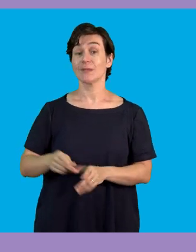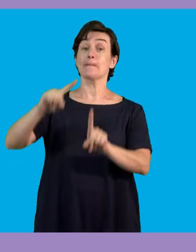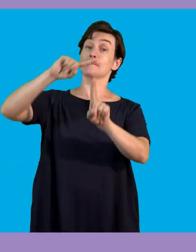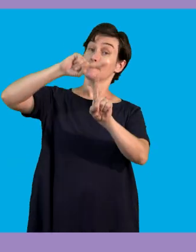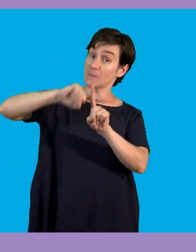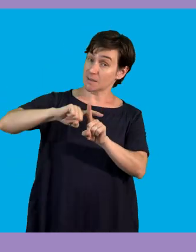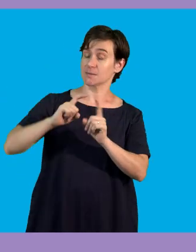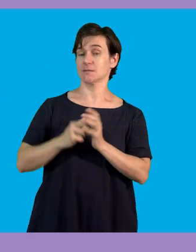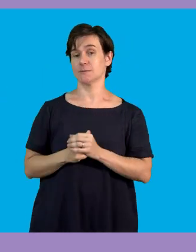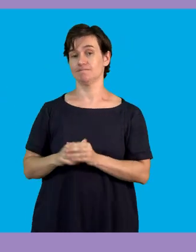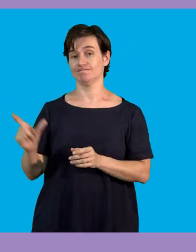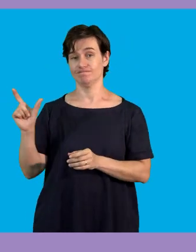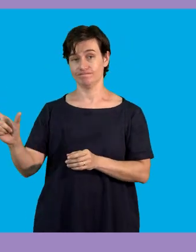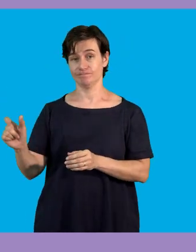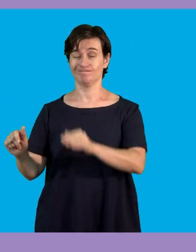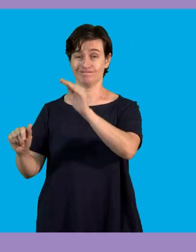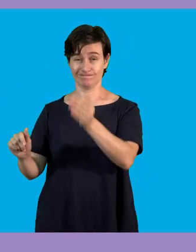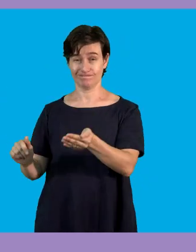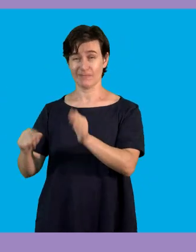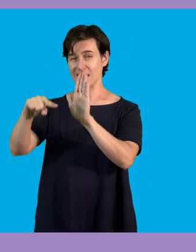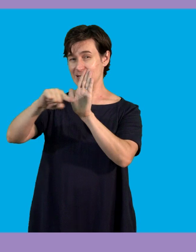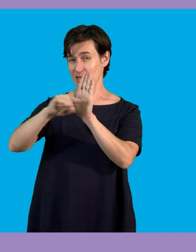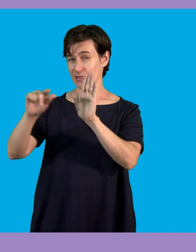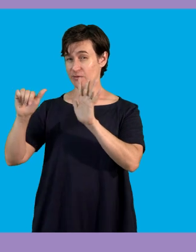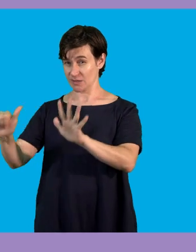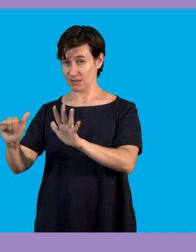5ab plus negative